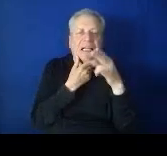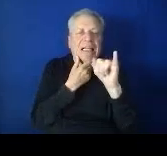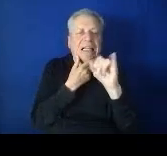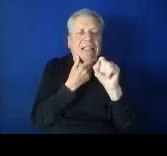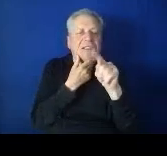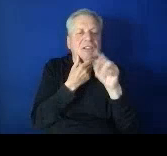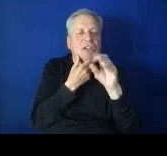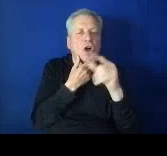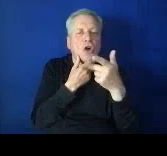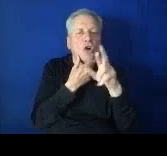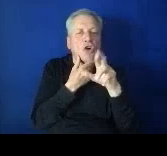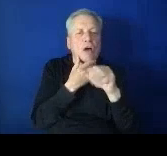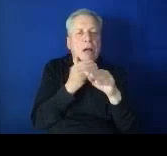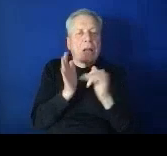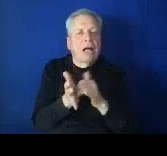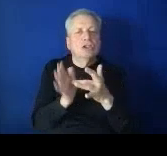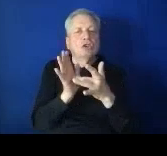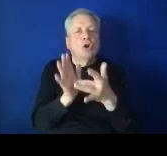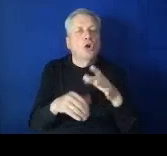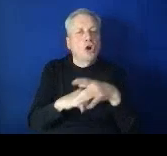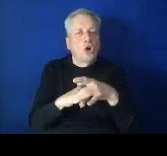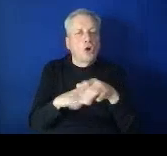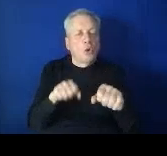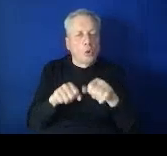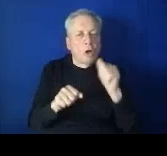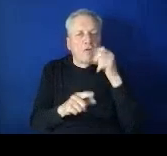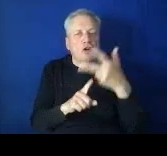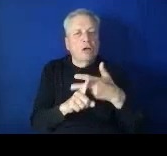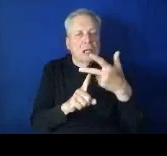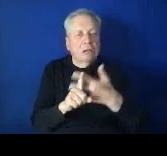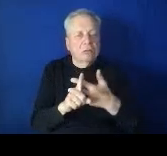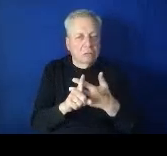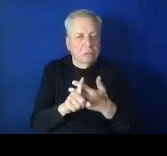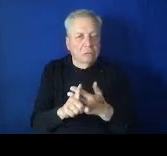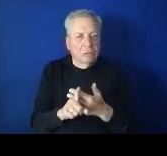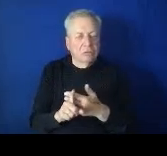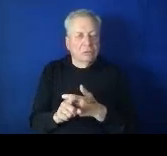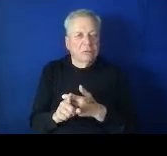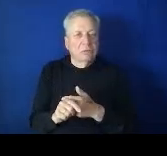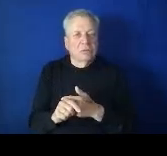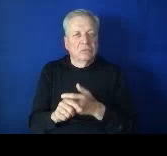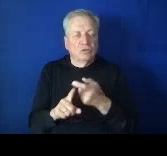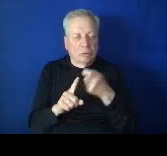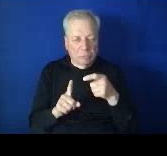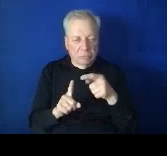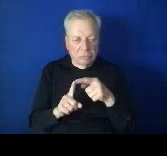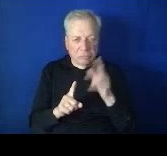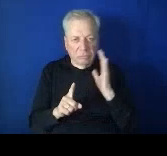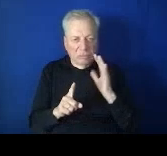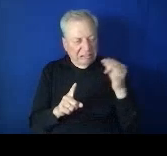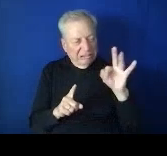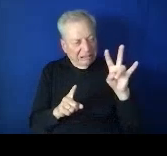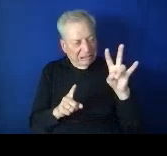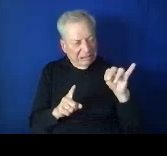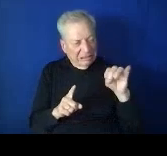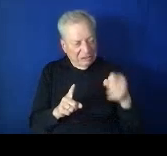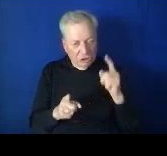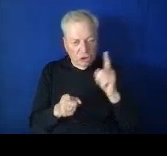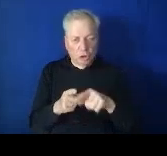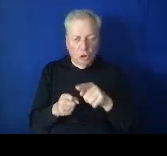showing earthquakes per quarter or per 3-month bin from back in the 70s up into the